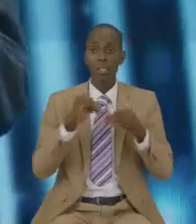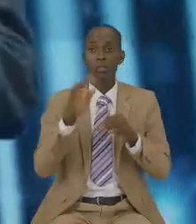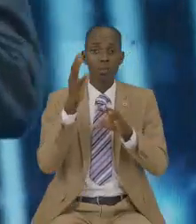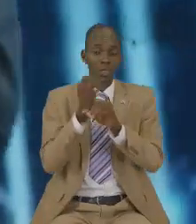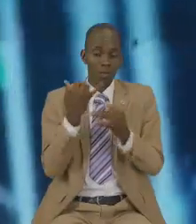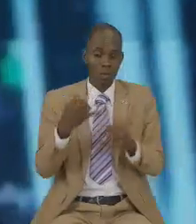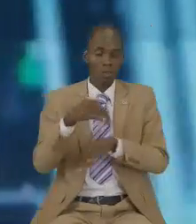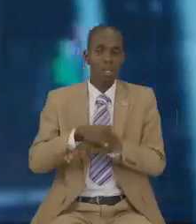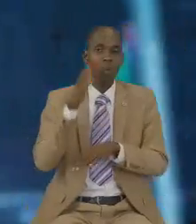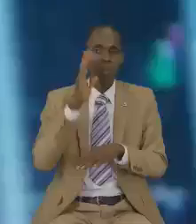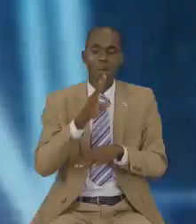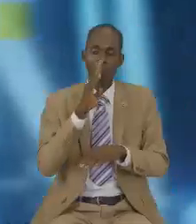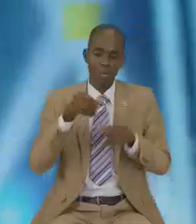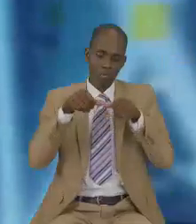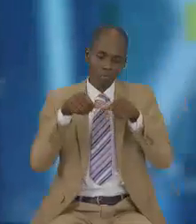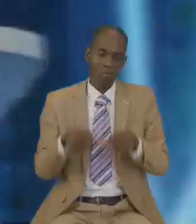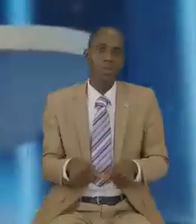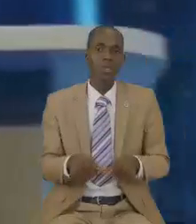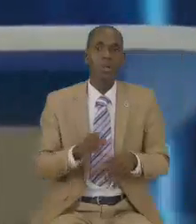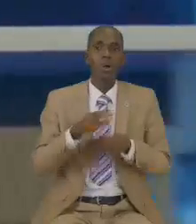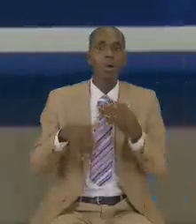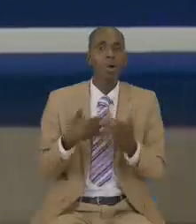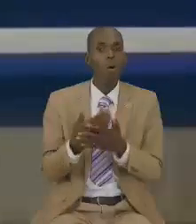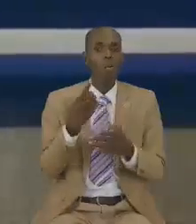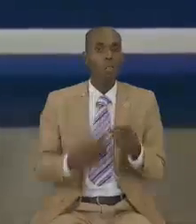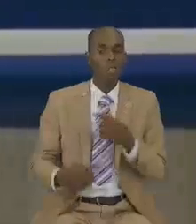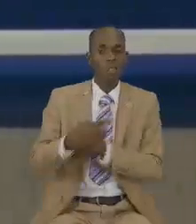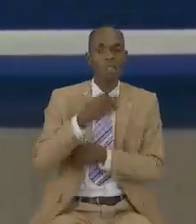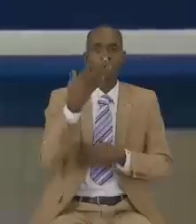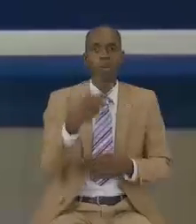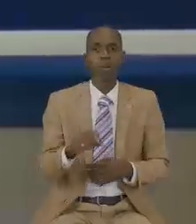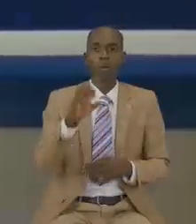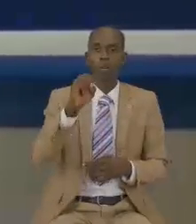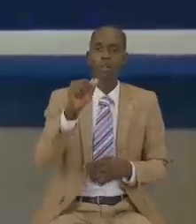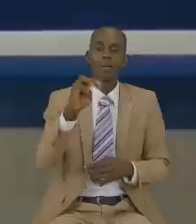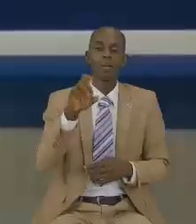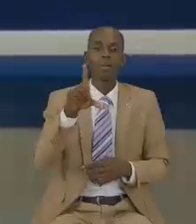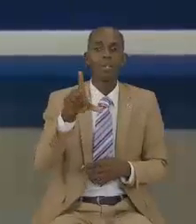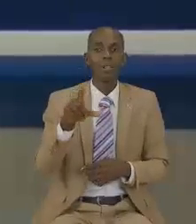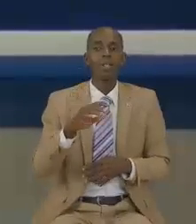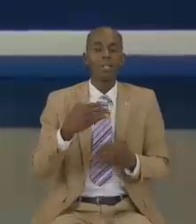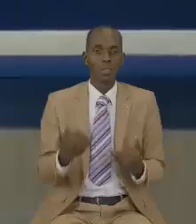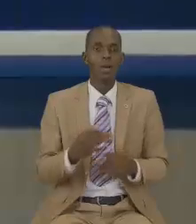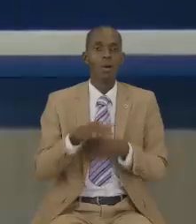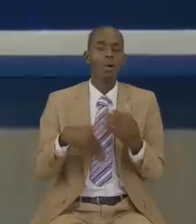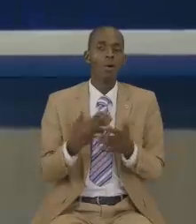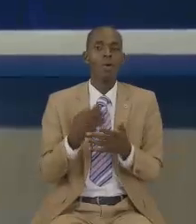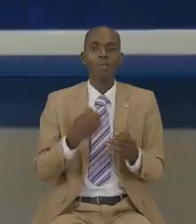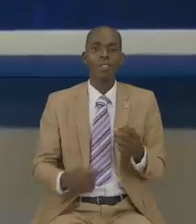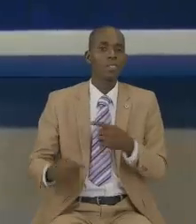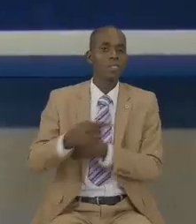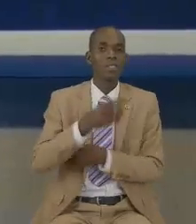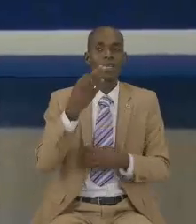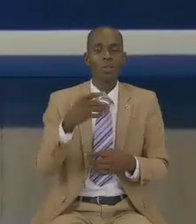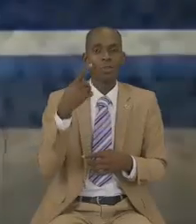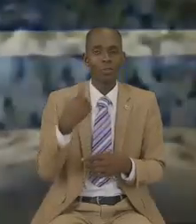permanent. All the days of Samuel, now all the days of the Savior, all the days of